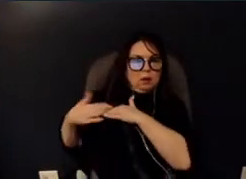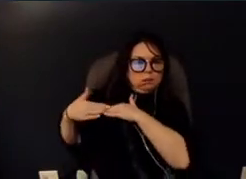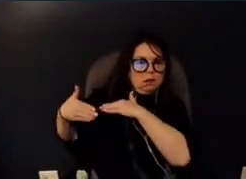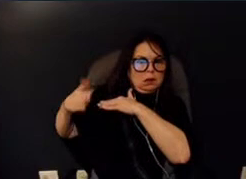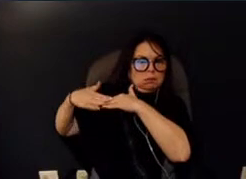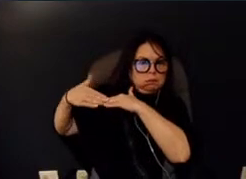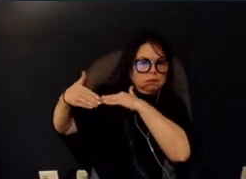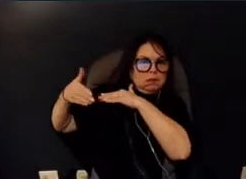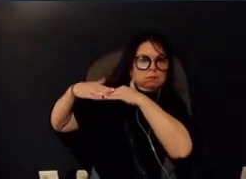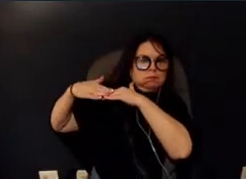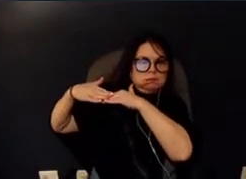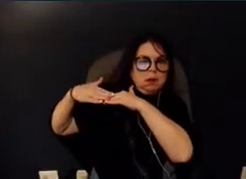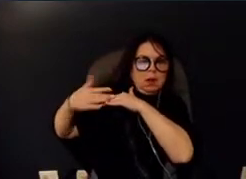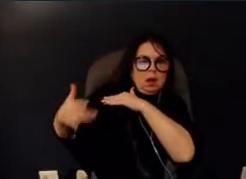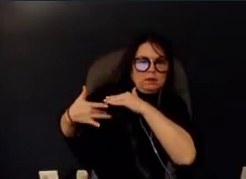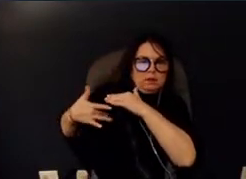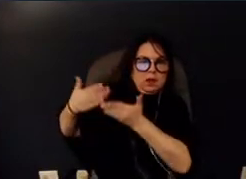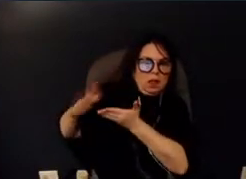and